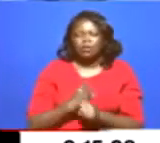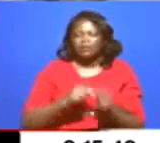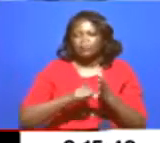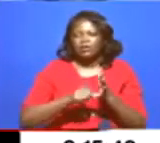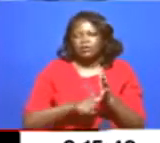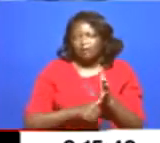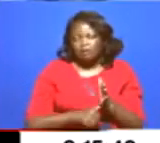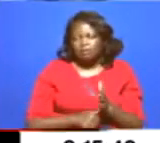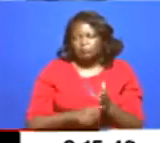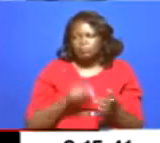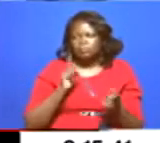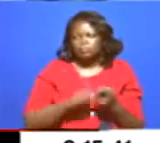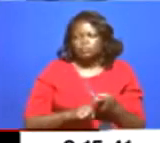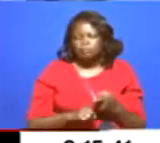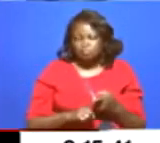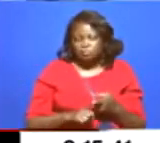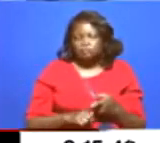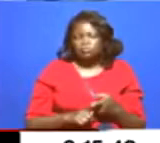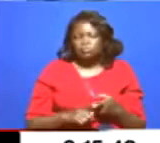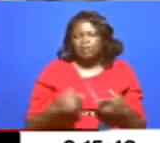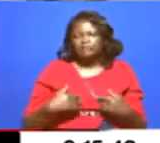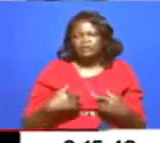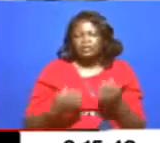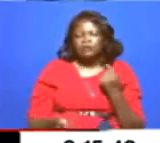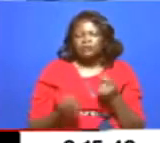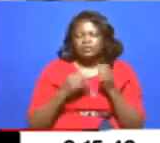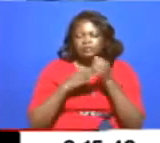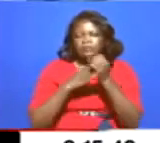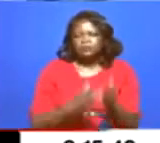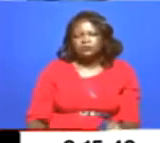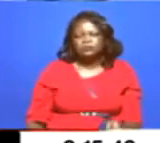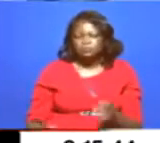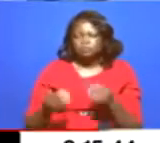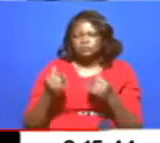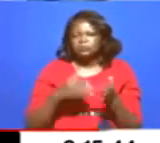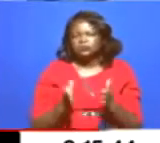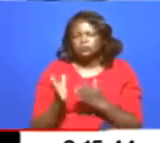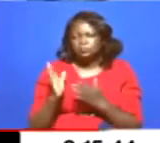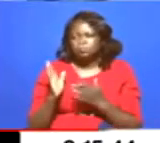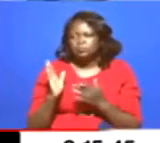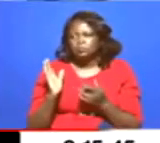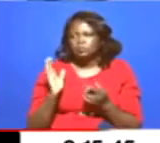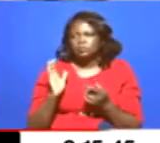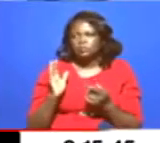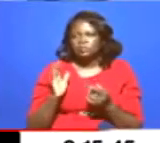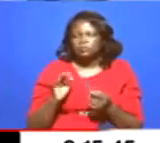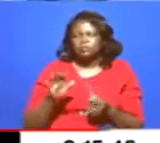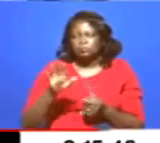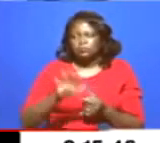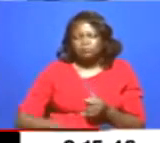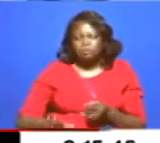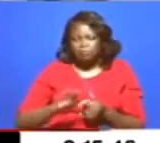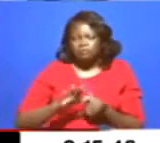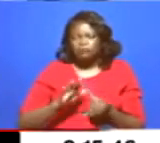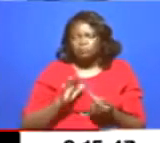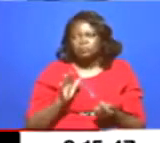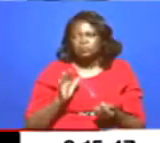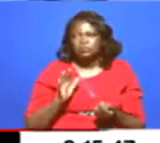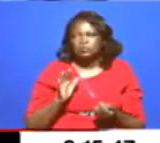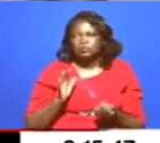to give these emerging leaders the chance, the space,